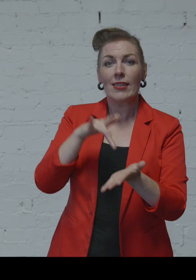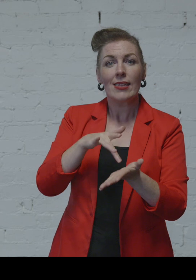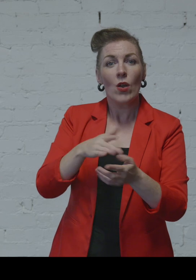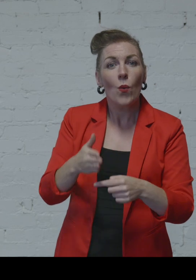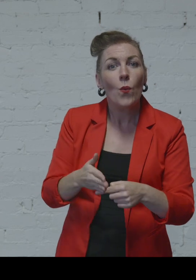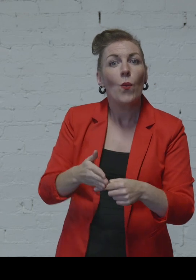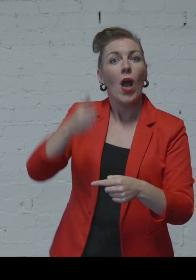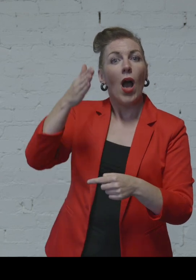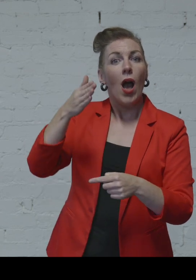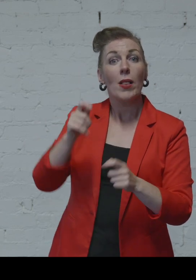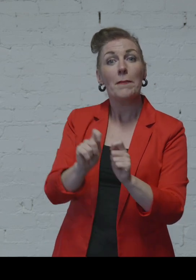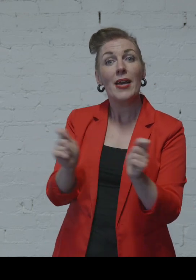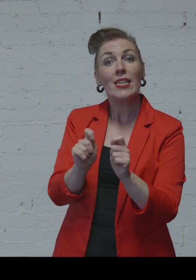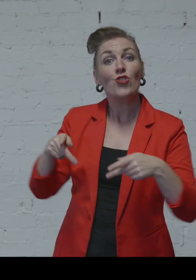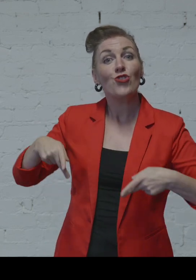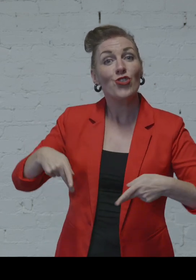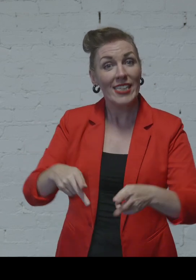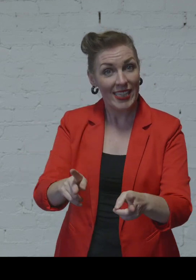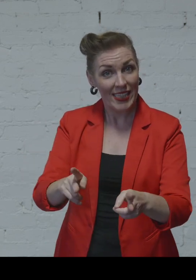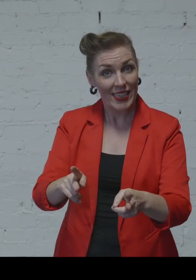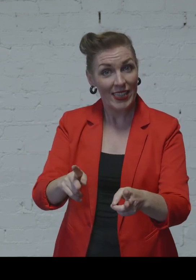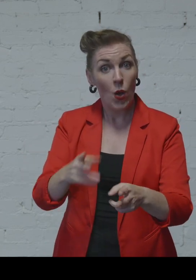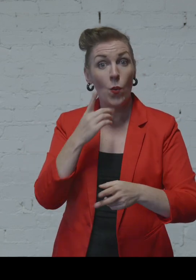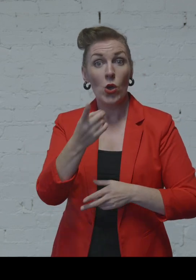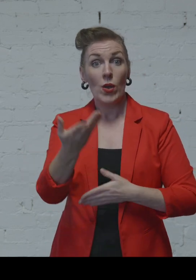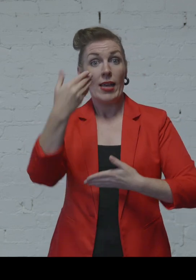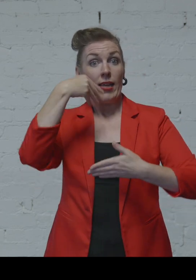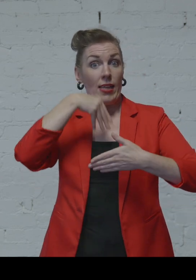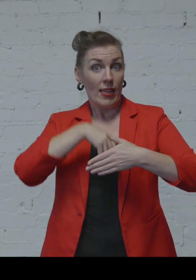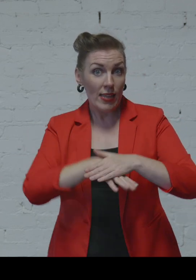you will be in the ground floor foyer area, level 1.